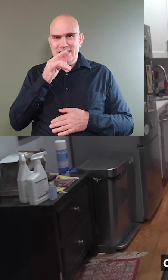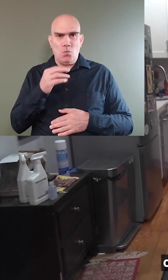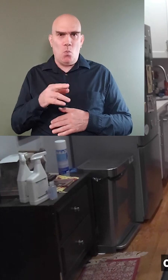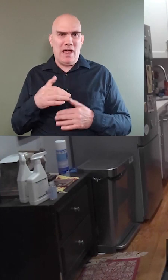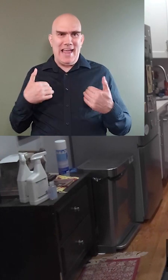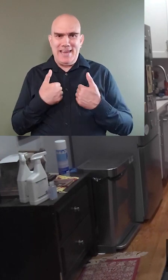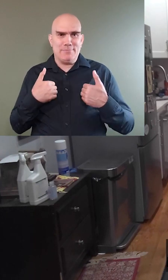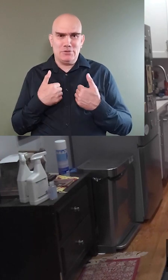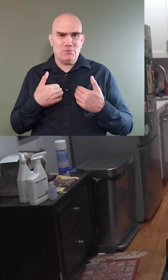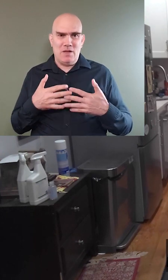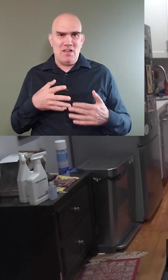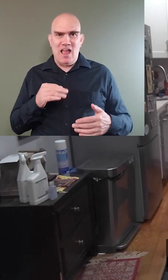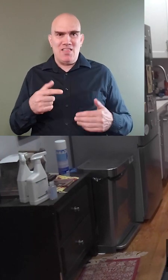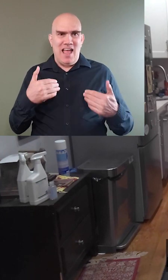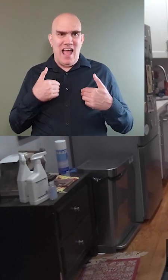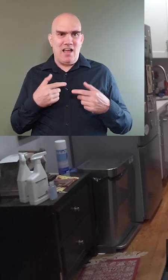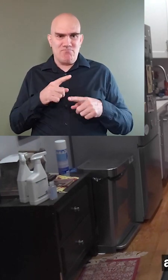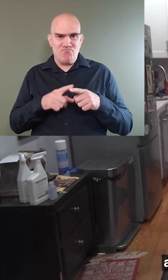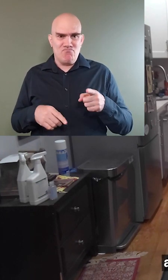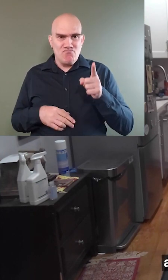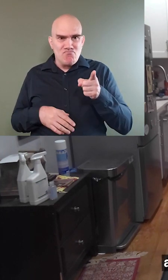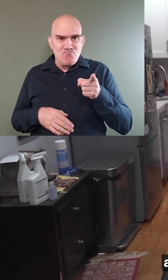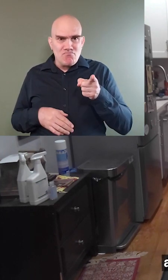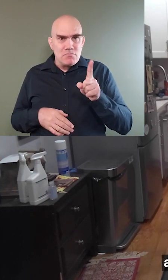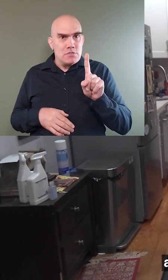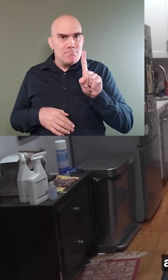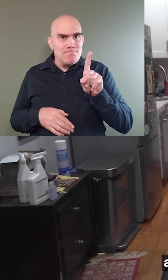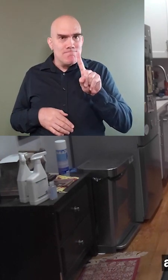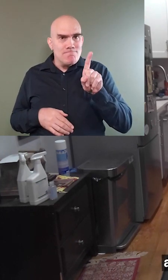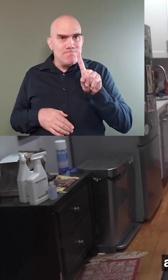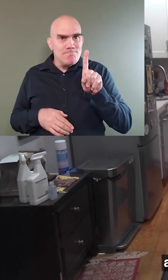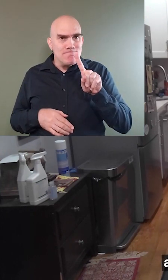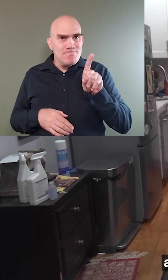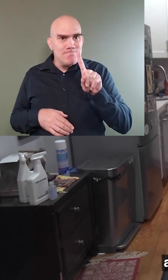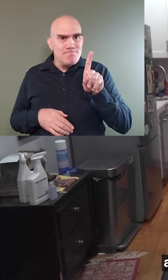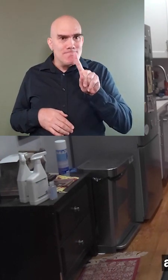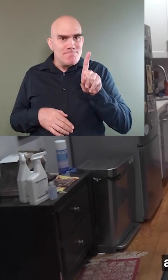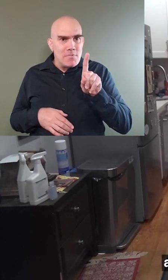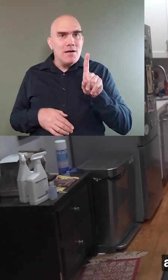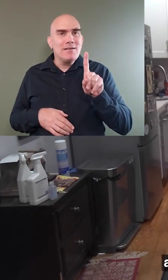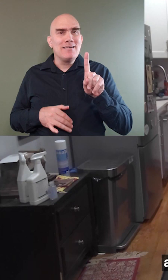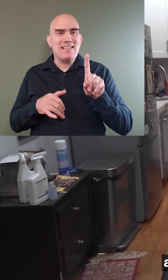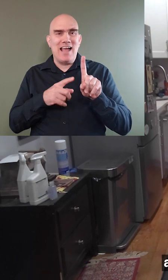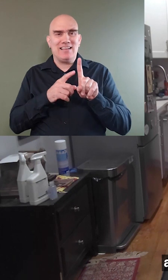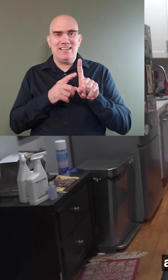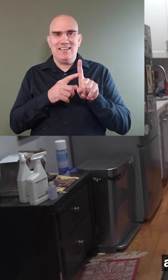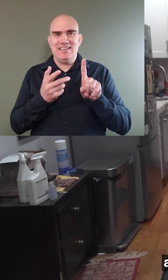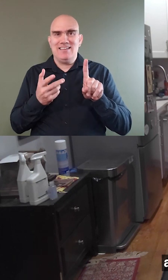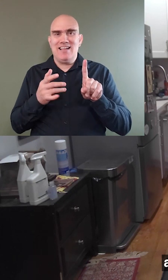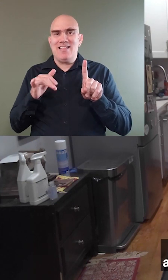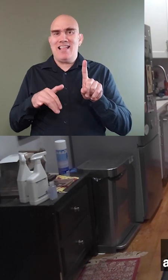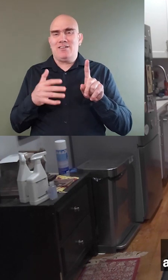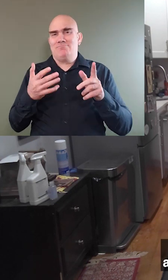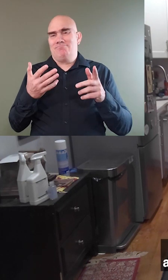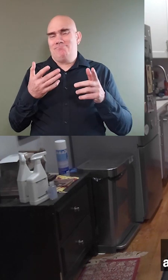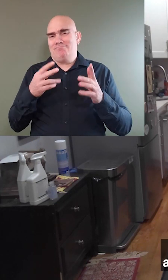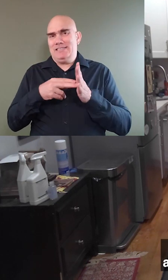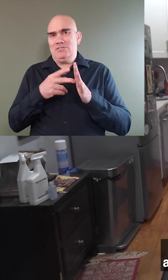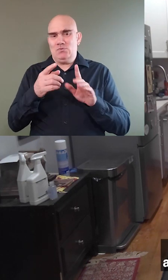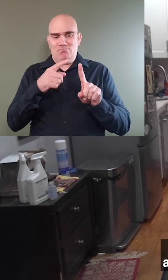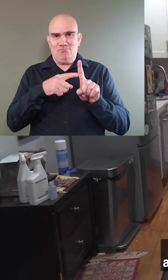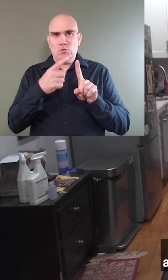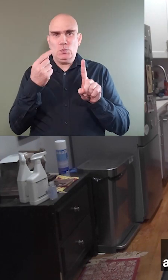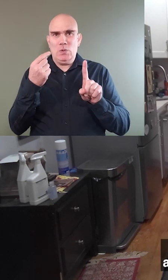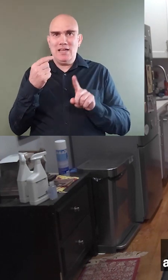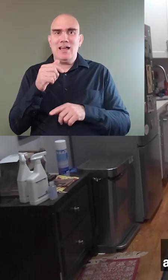animals and stuff, and they have the index finger pointing up and it waves side to side. They're going